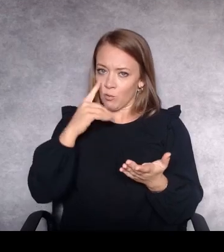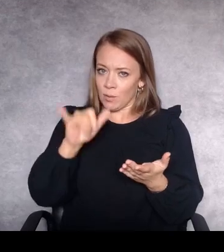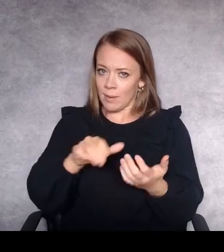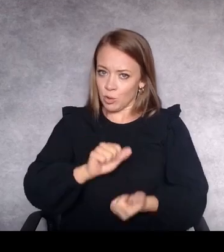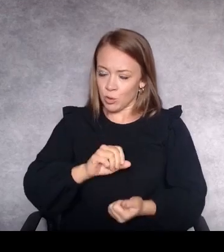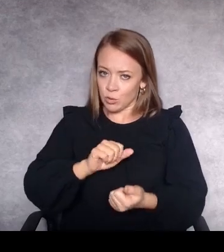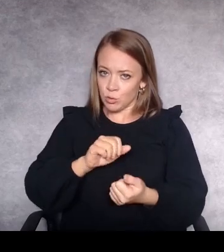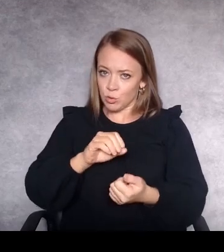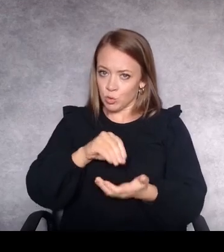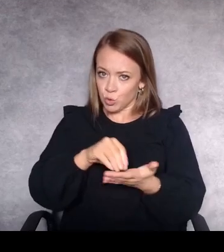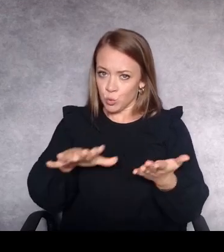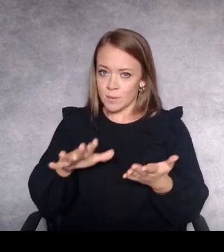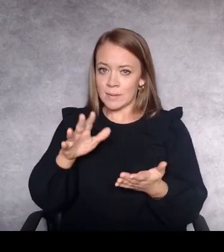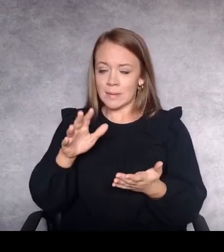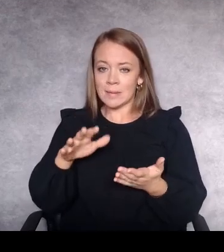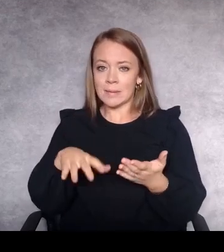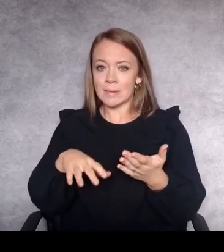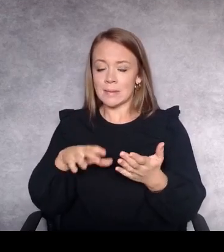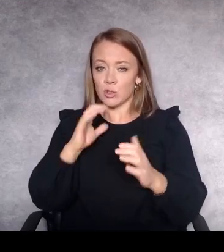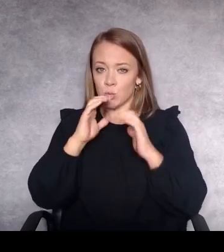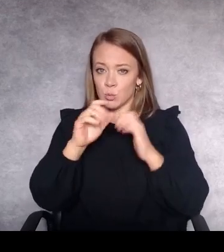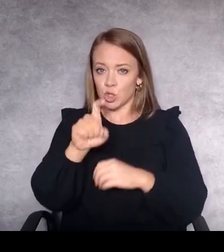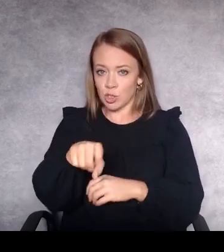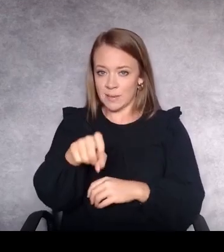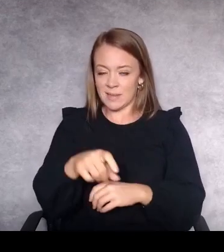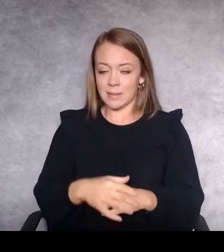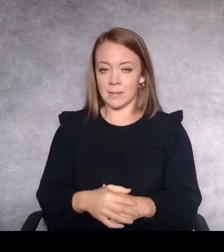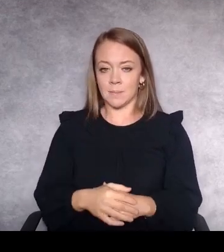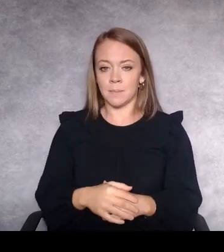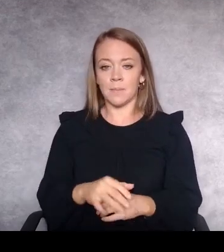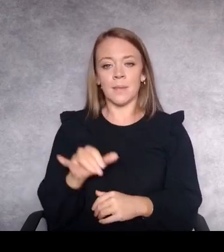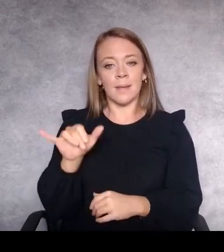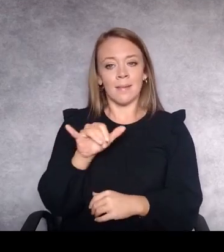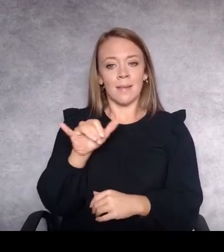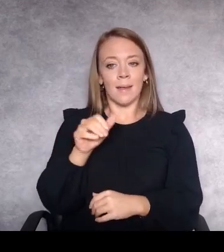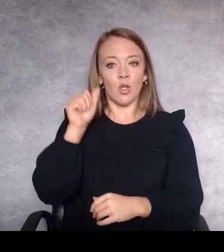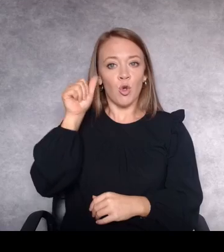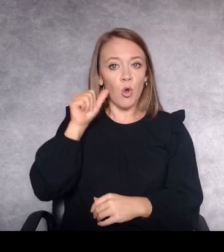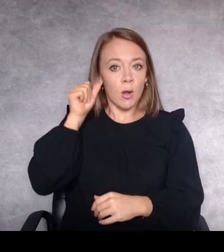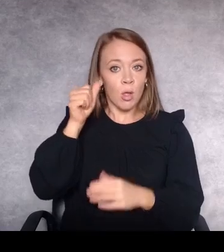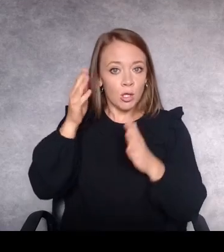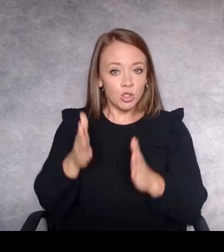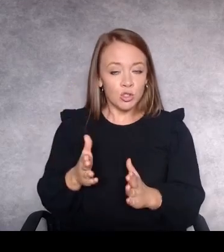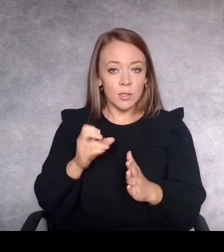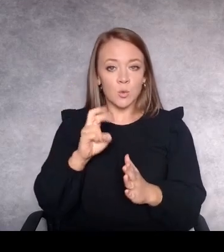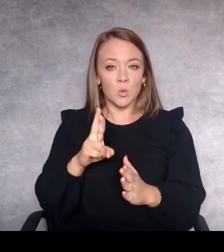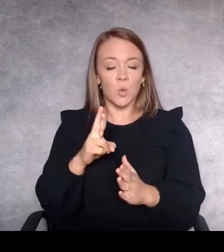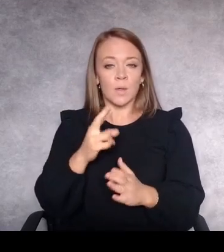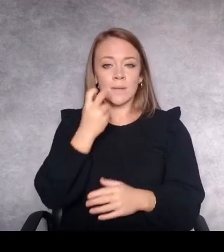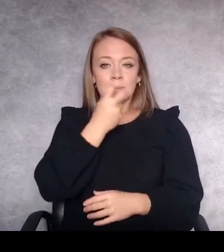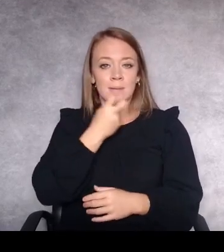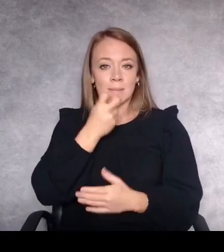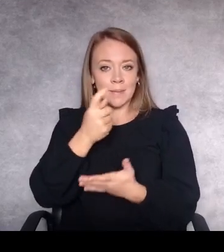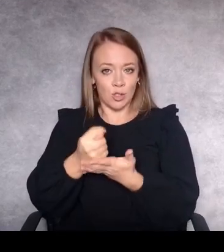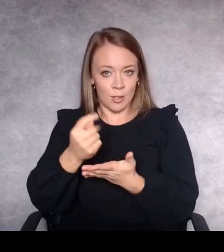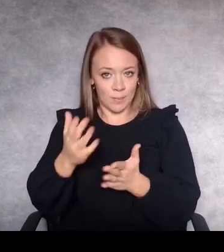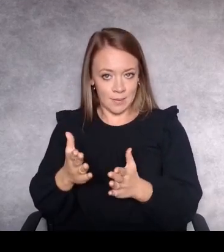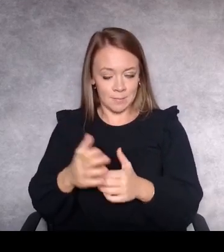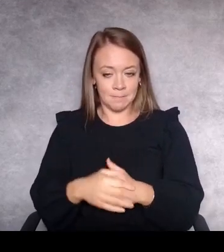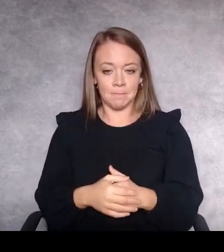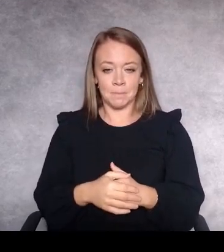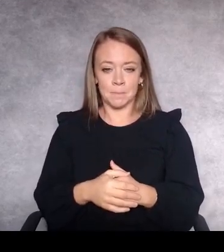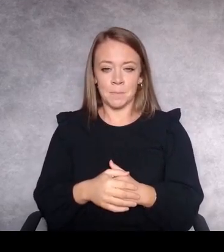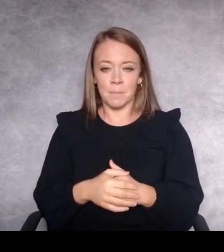to address the student's listening and communication needs, such as an audiologist or a speech and language pathologist.